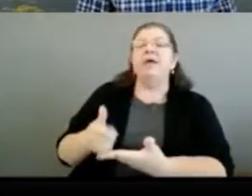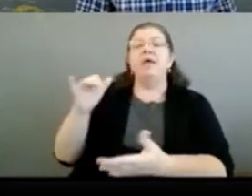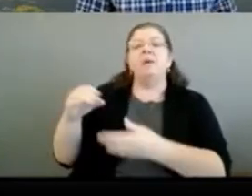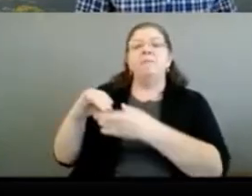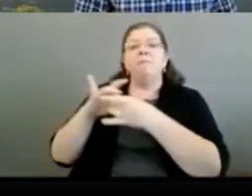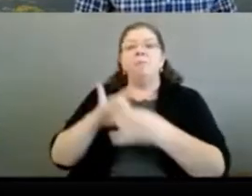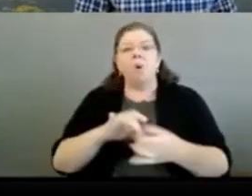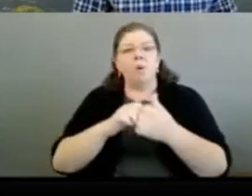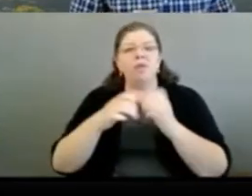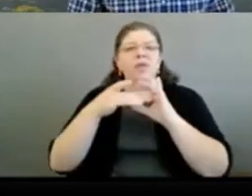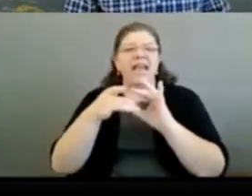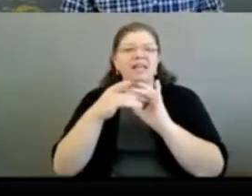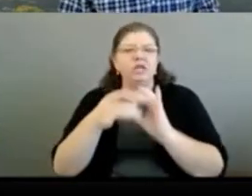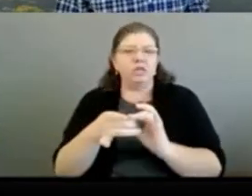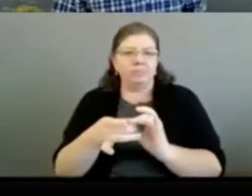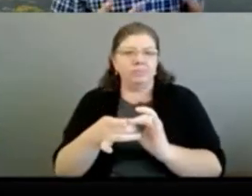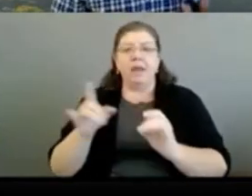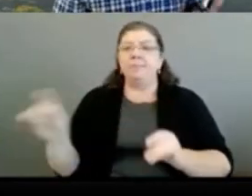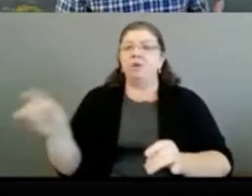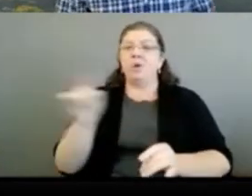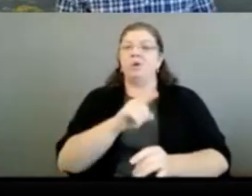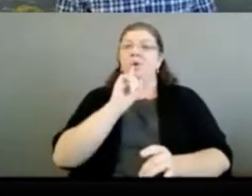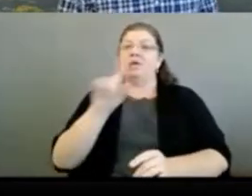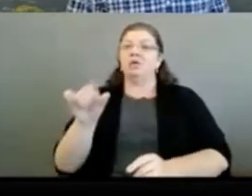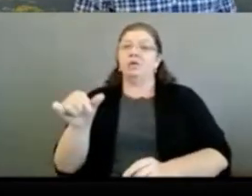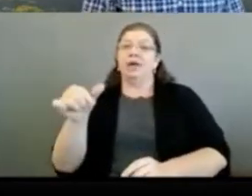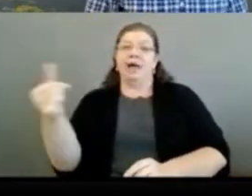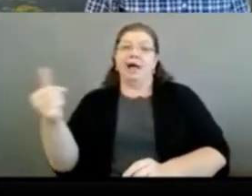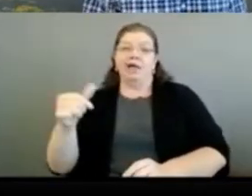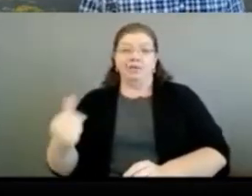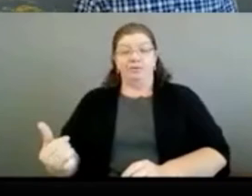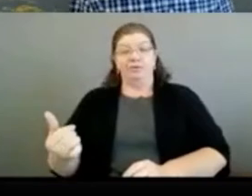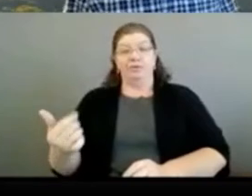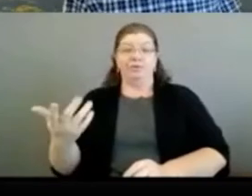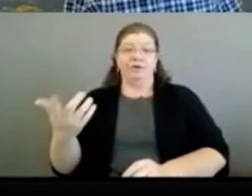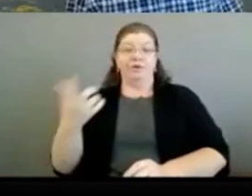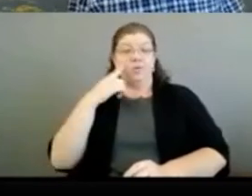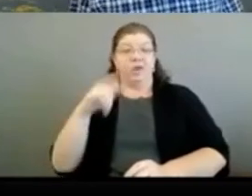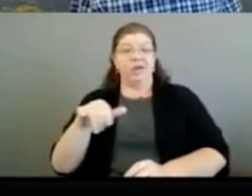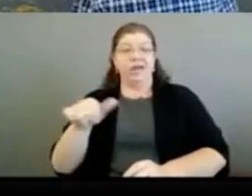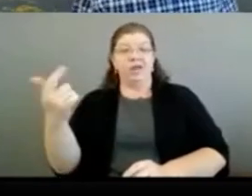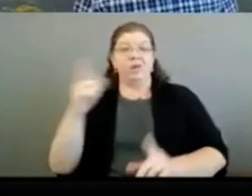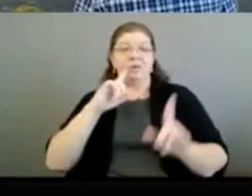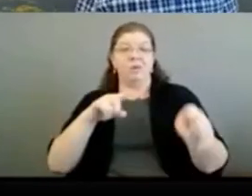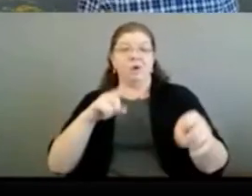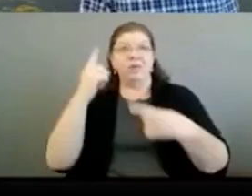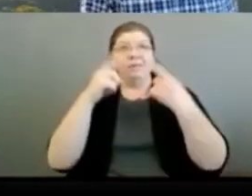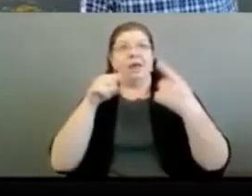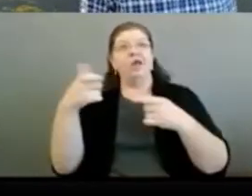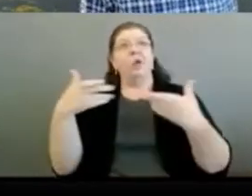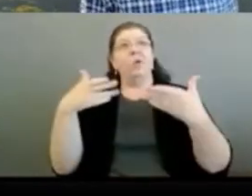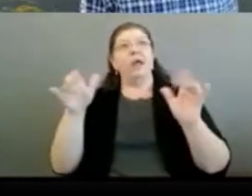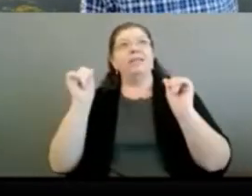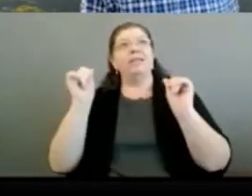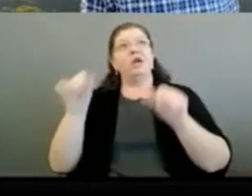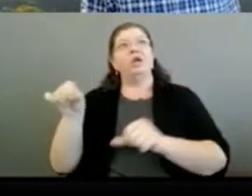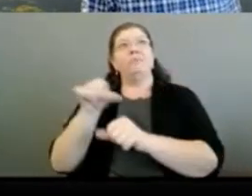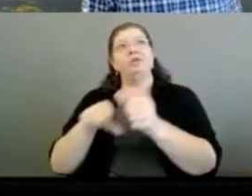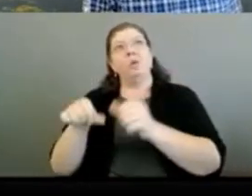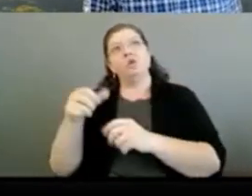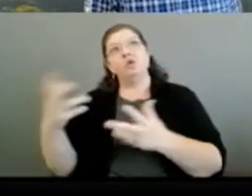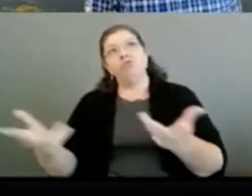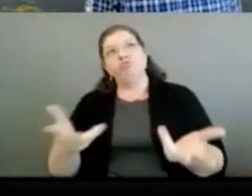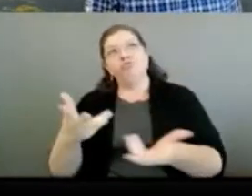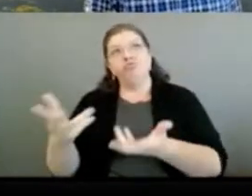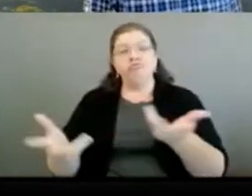the relationship. And maybe those of you who answered others or indicated other responses here were thinking about ways that these could be social. And I think